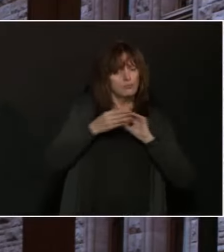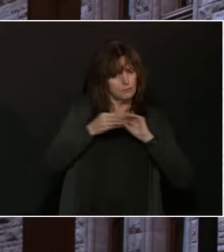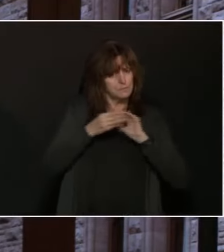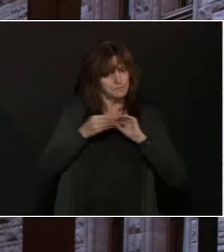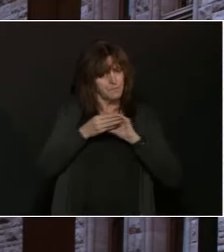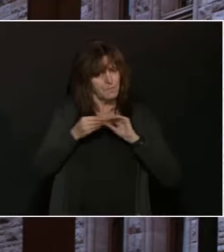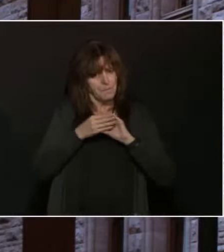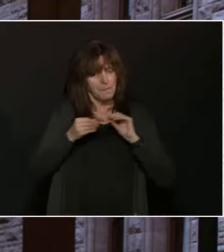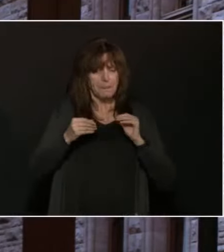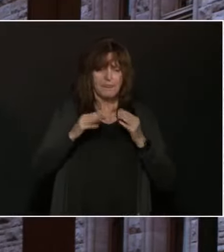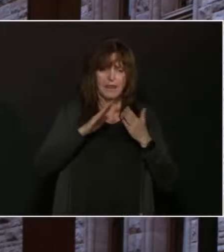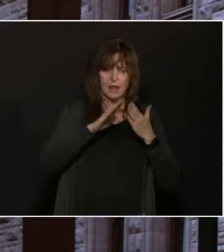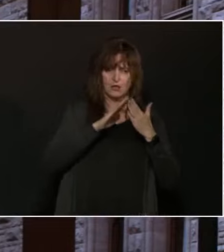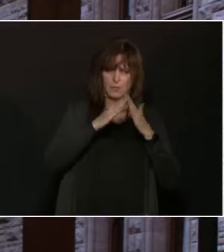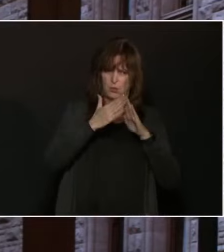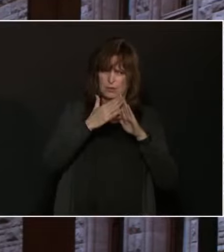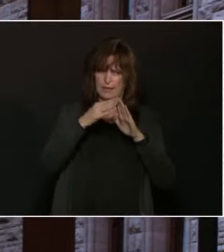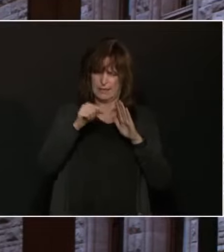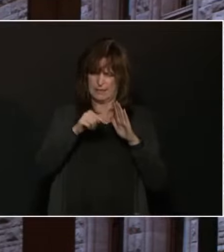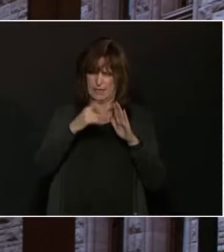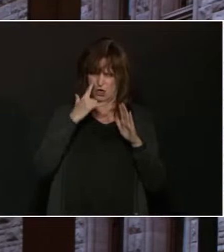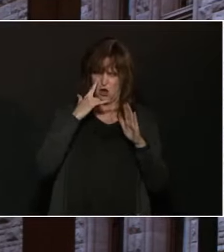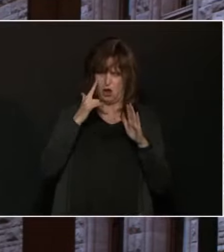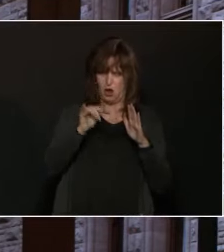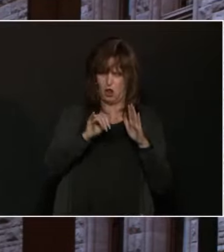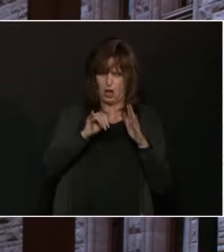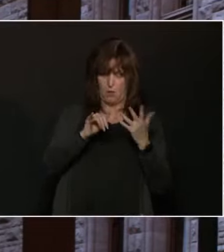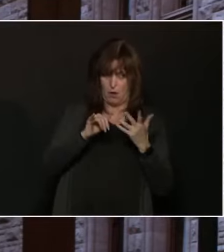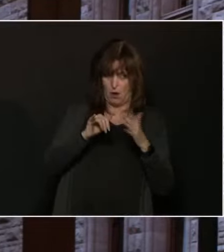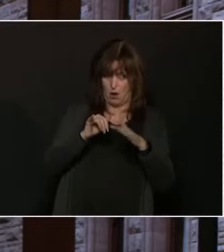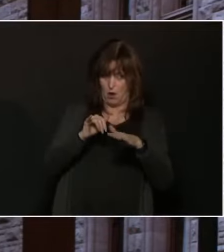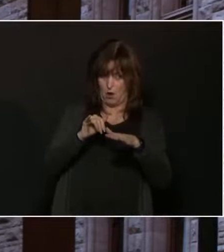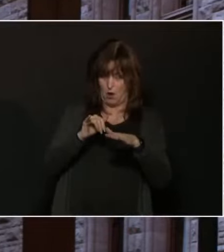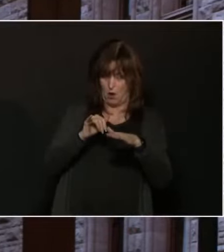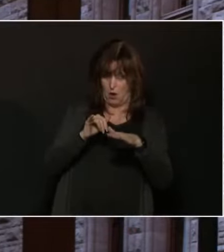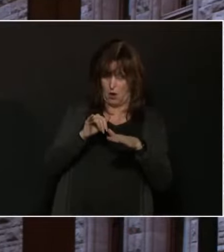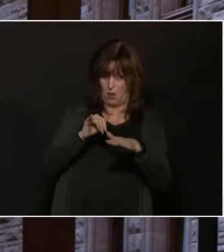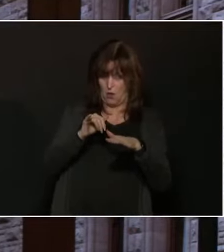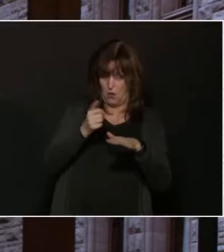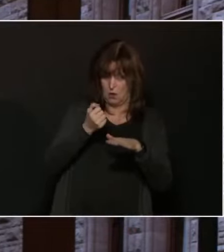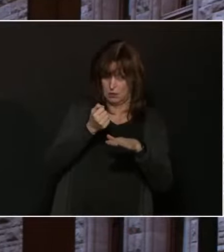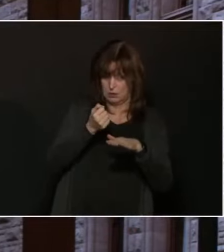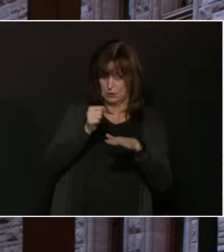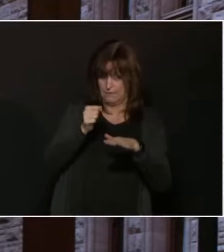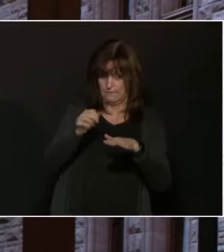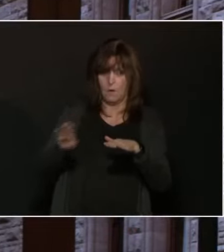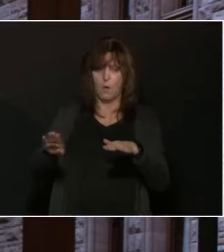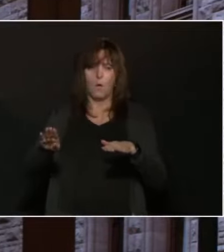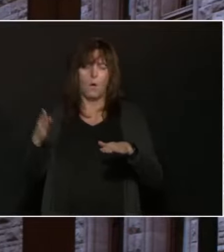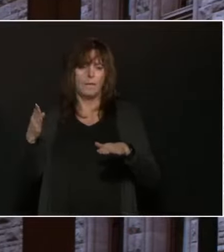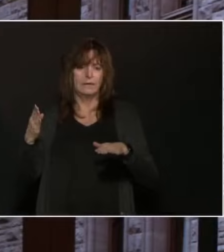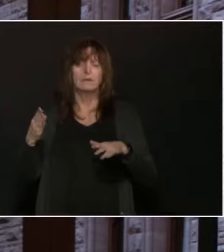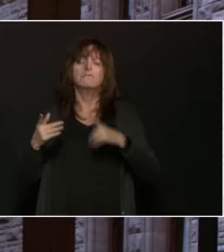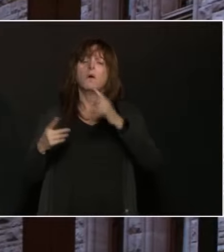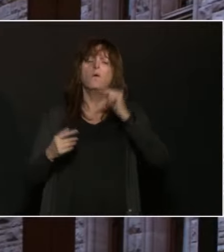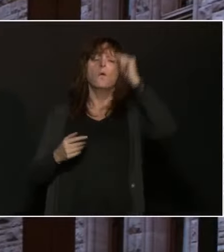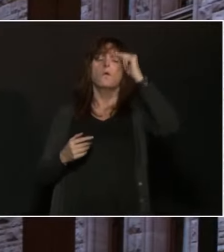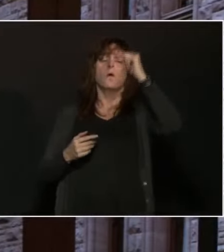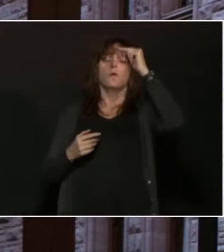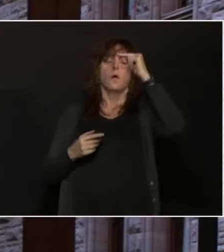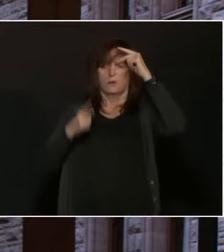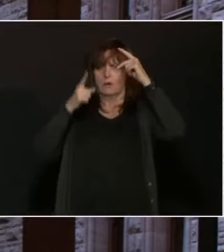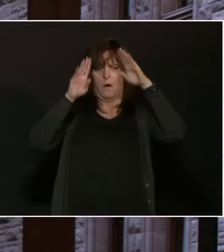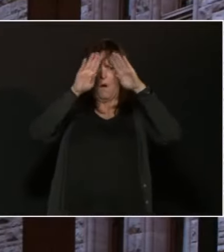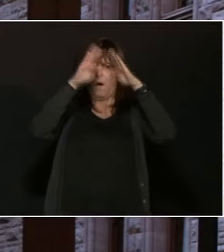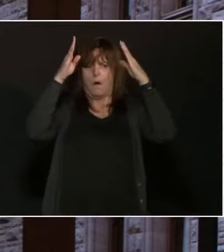time? Is it low enough that we're back to where we were, it's safe enough? So we did open up the northern ones first of all. We have had some school